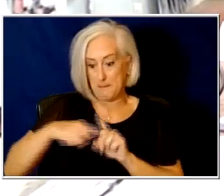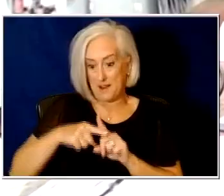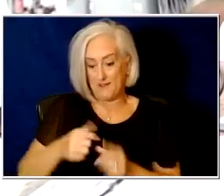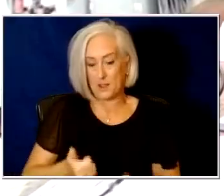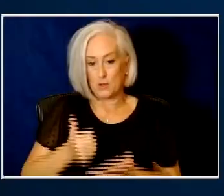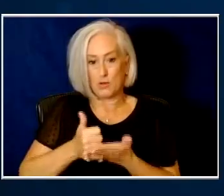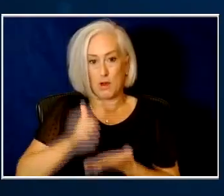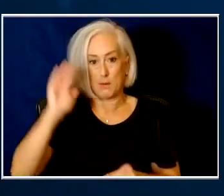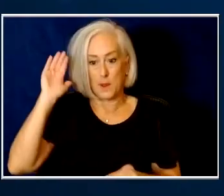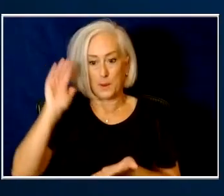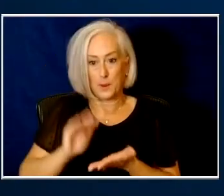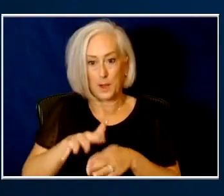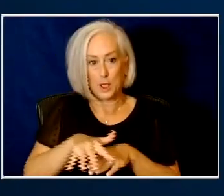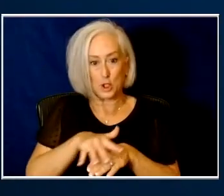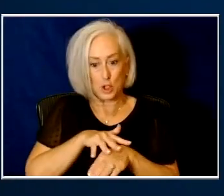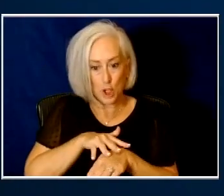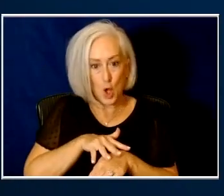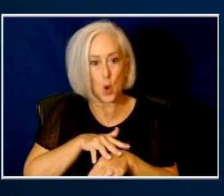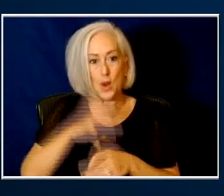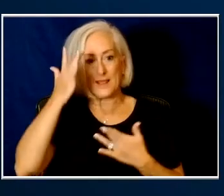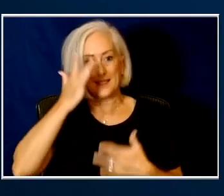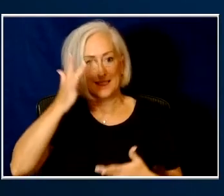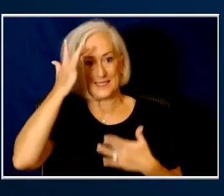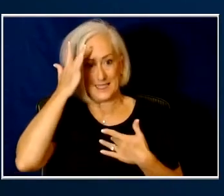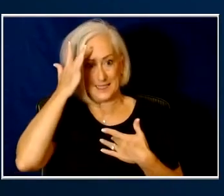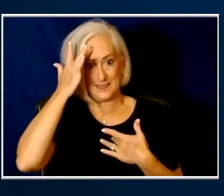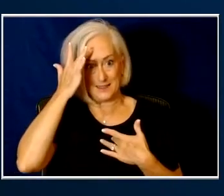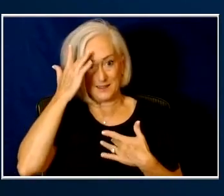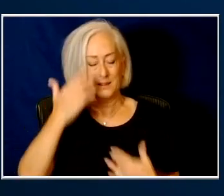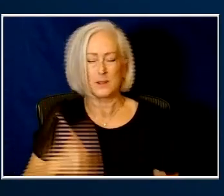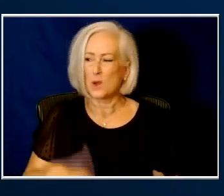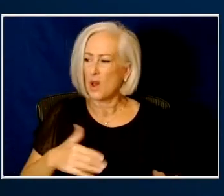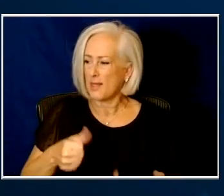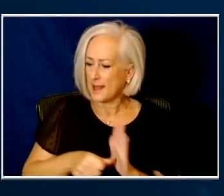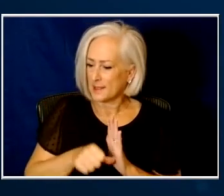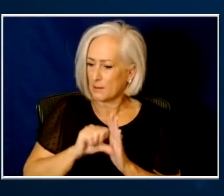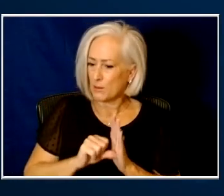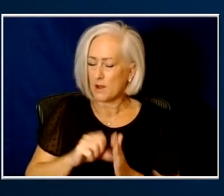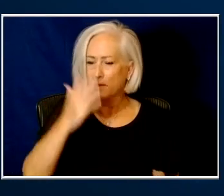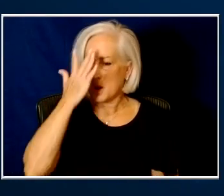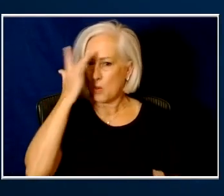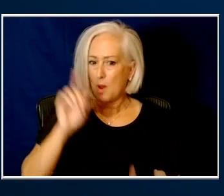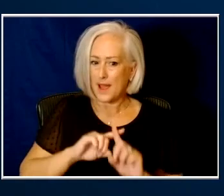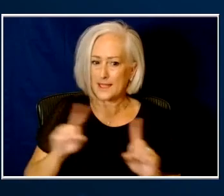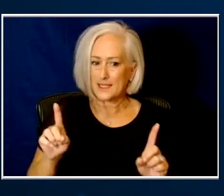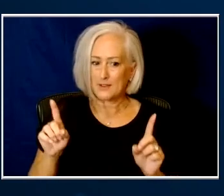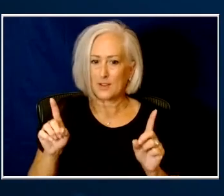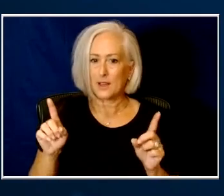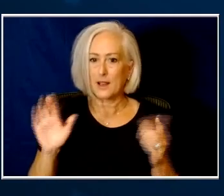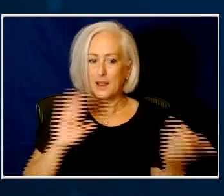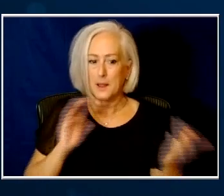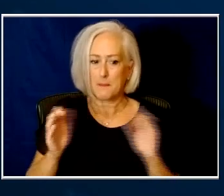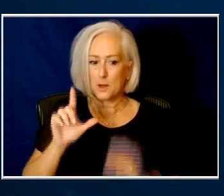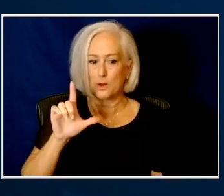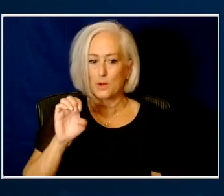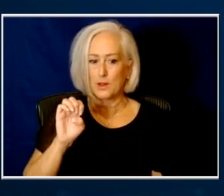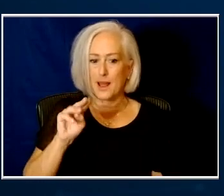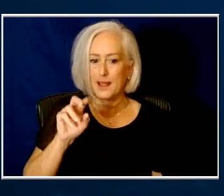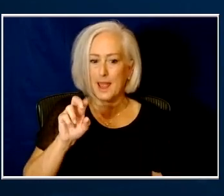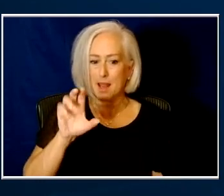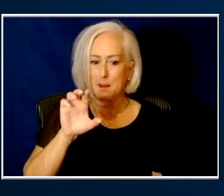disease. Wow, that would be so impressive. But why would it be different between Aduhelm and Lecanemab? What would make it